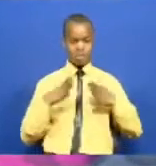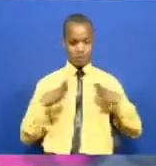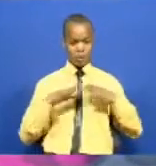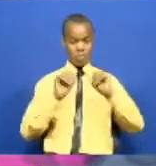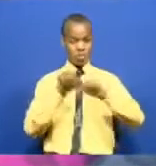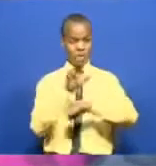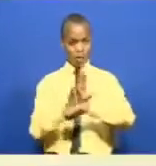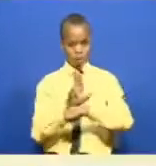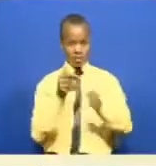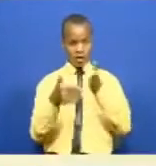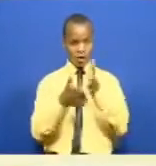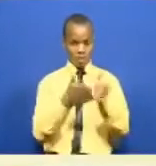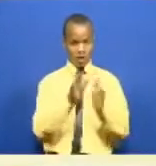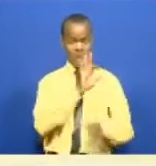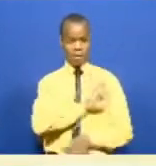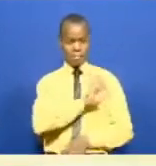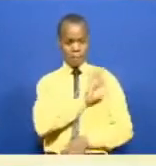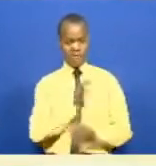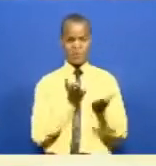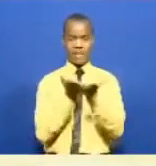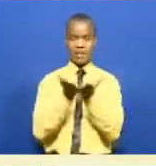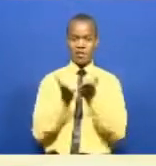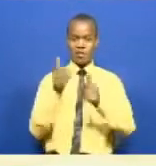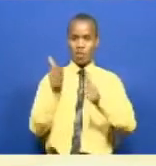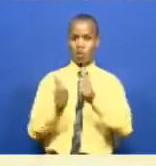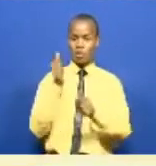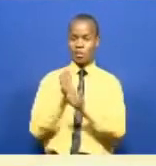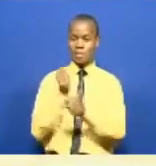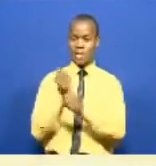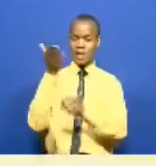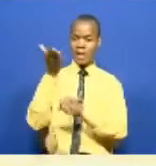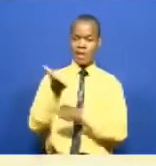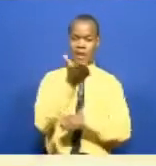to benefit from the services that will be made available in the new district.